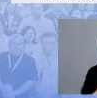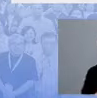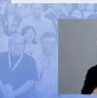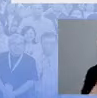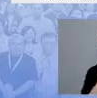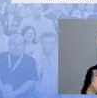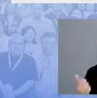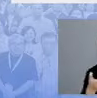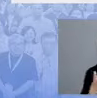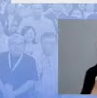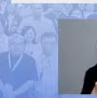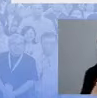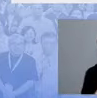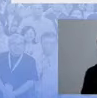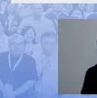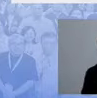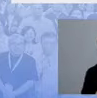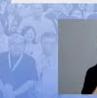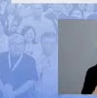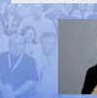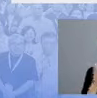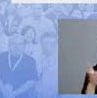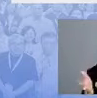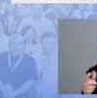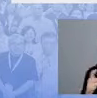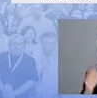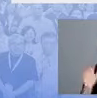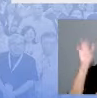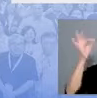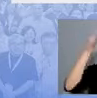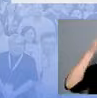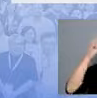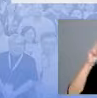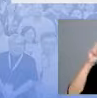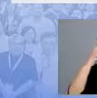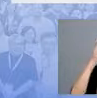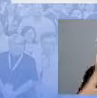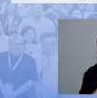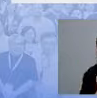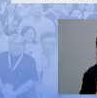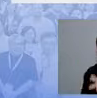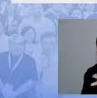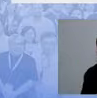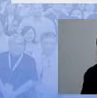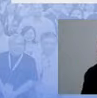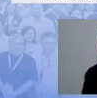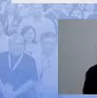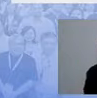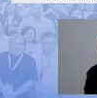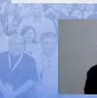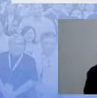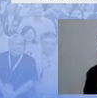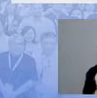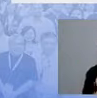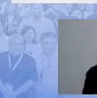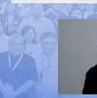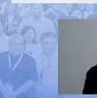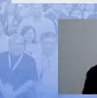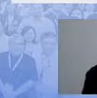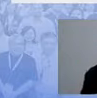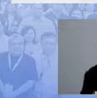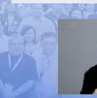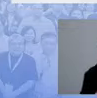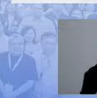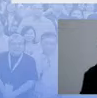powers, where some powers are vested at federal government and some powers are vested at state level governments actually. and as well as the